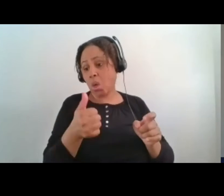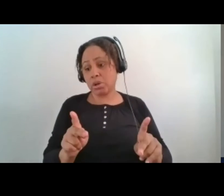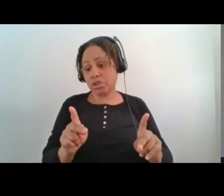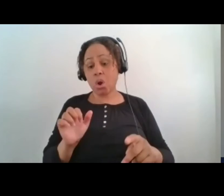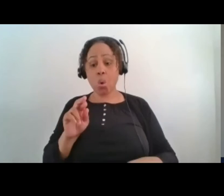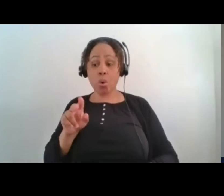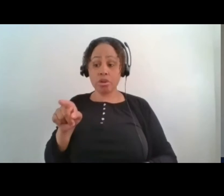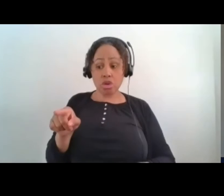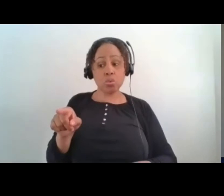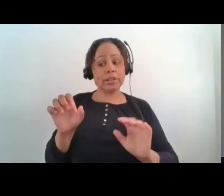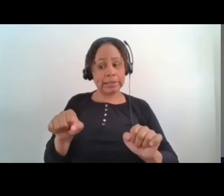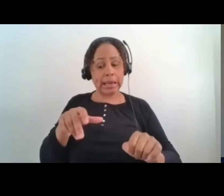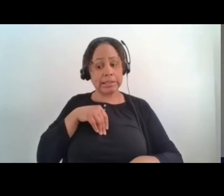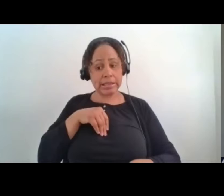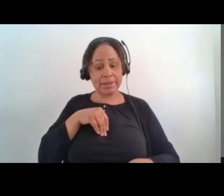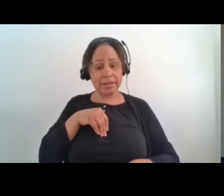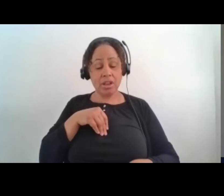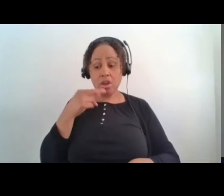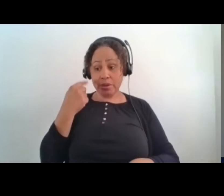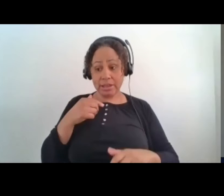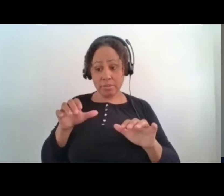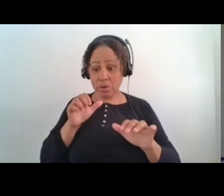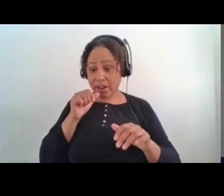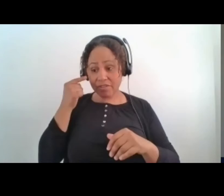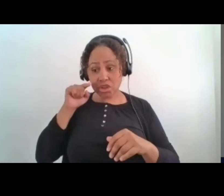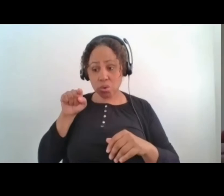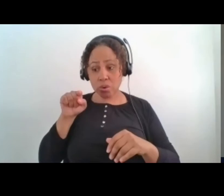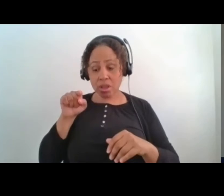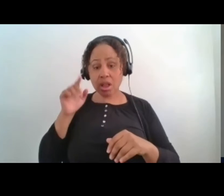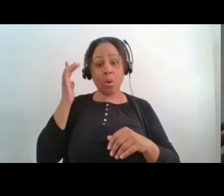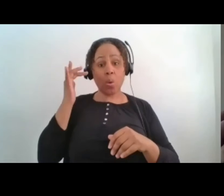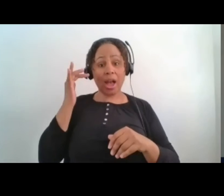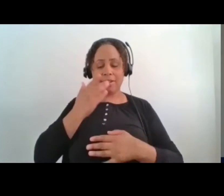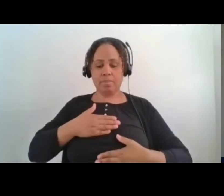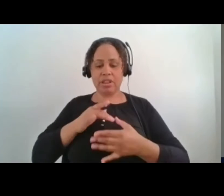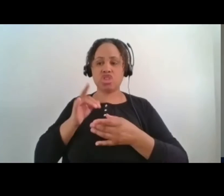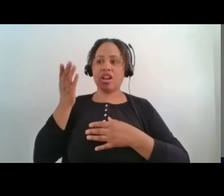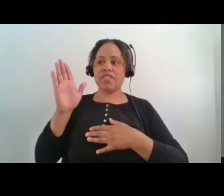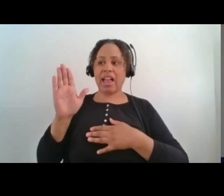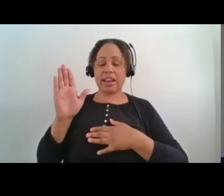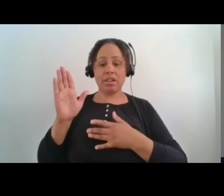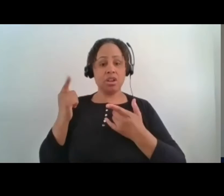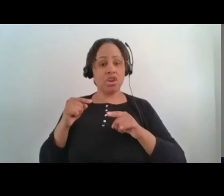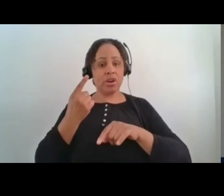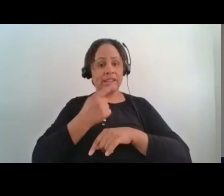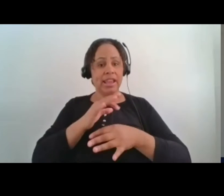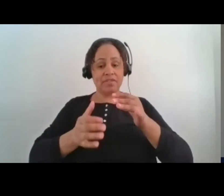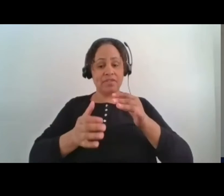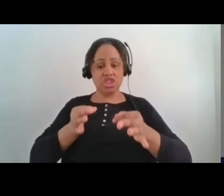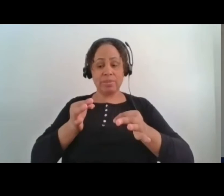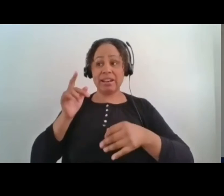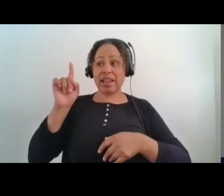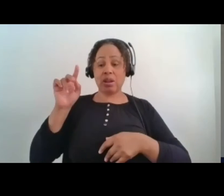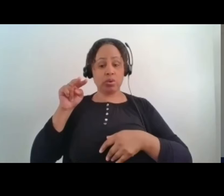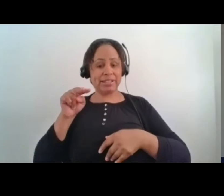this is not for you; it's for the pleasure of God. It's so that on the day of judgment, this can be seen as a reward. And we ask Allah subhanahu wa ta'ala for